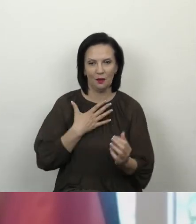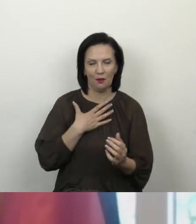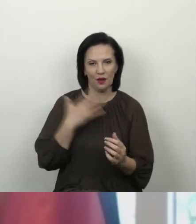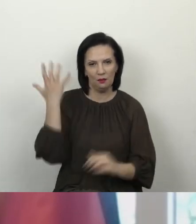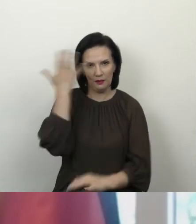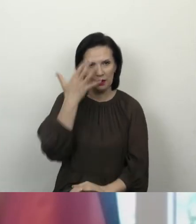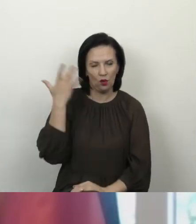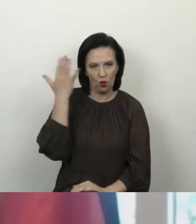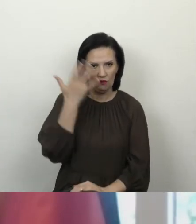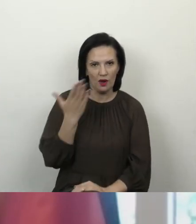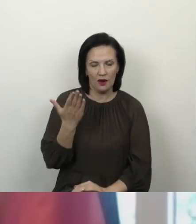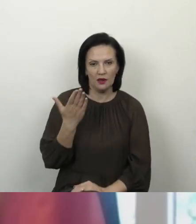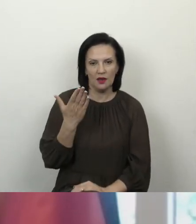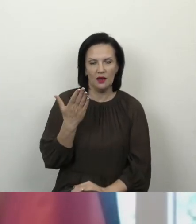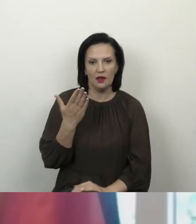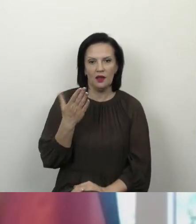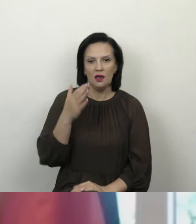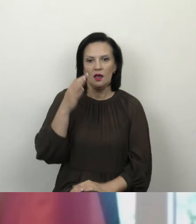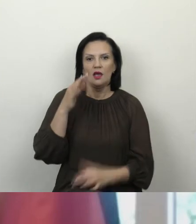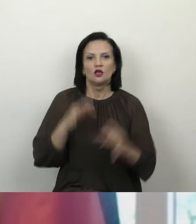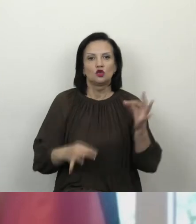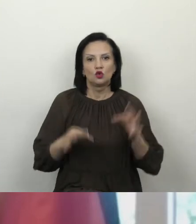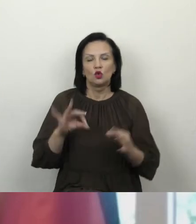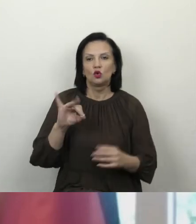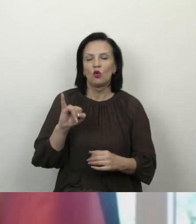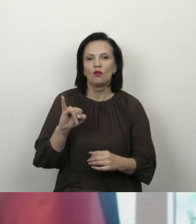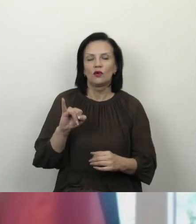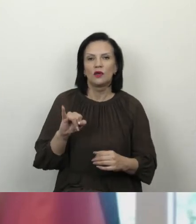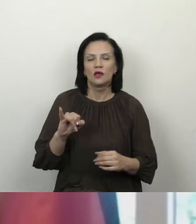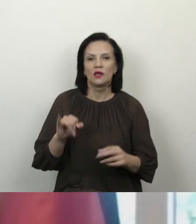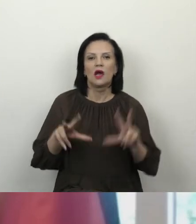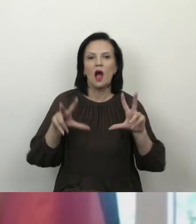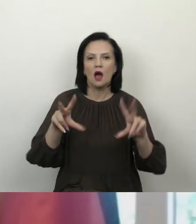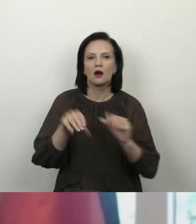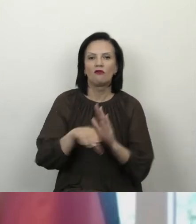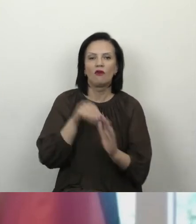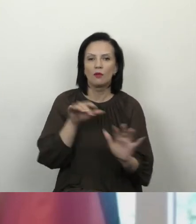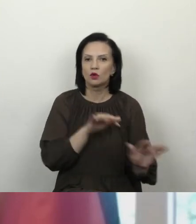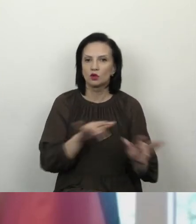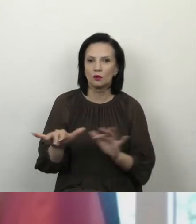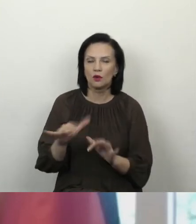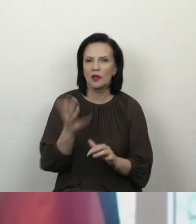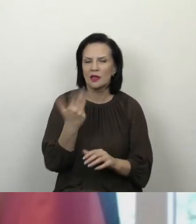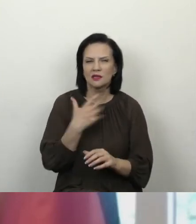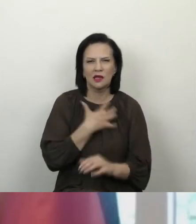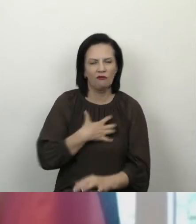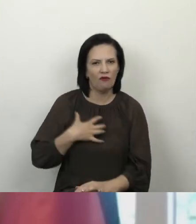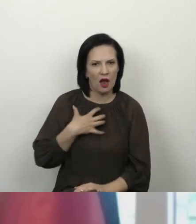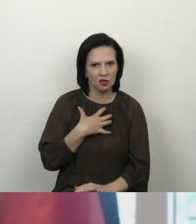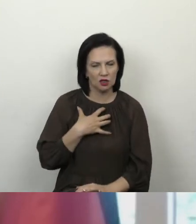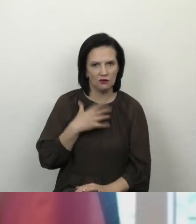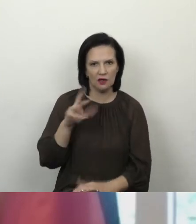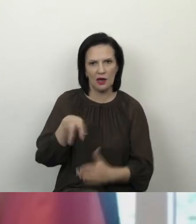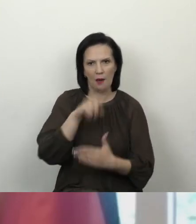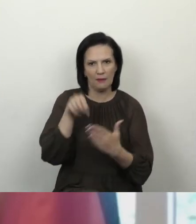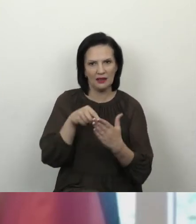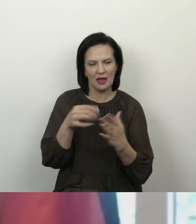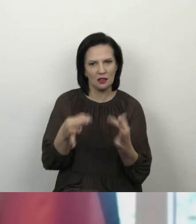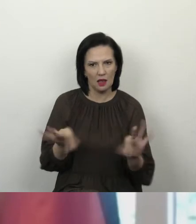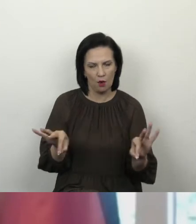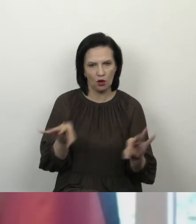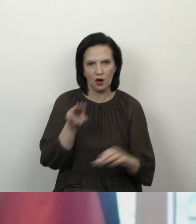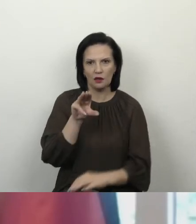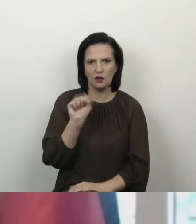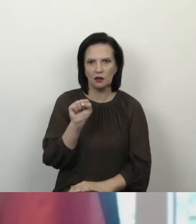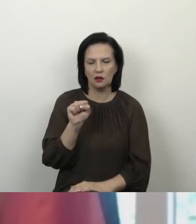electoral process, which is so central to democracy under the rule of law, is a task entrusted to